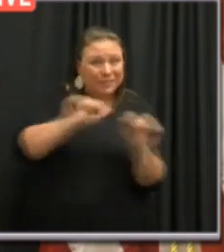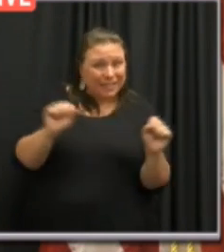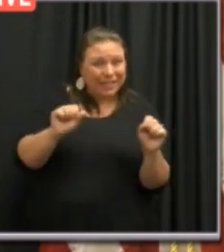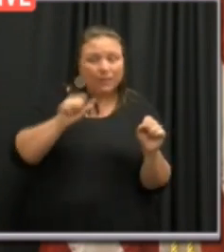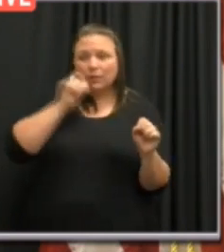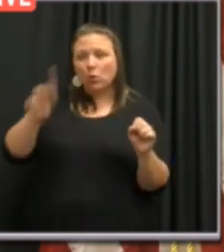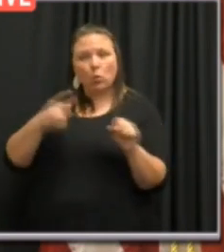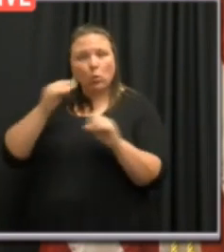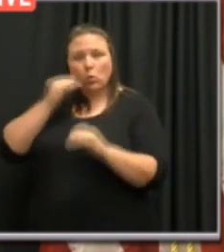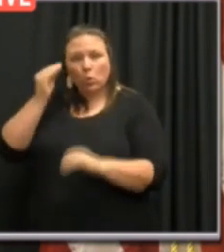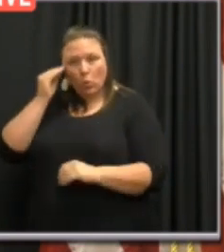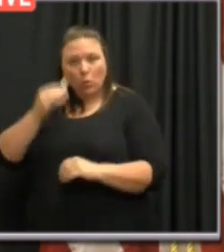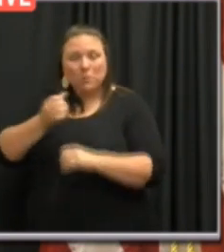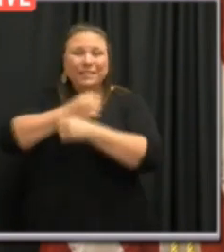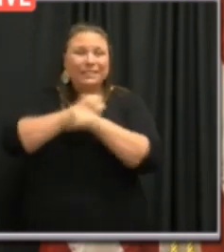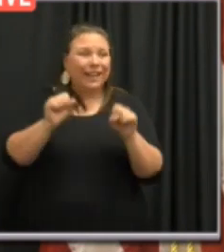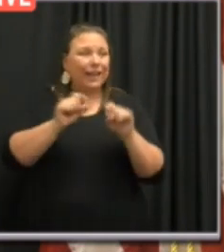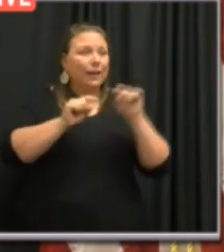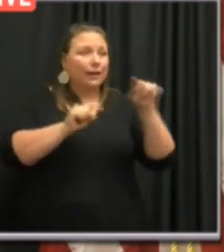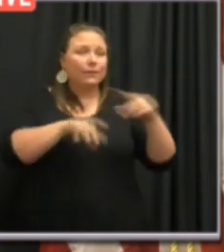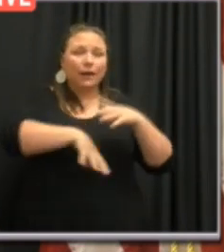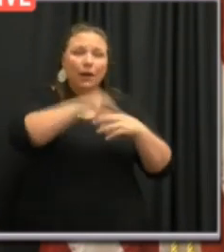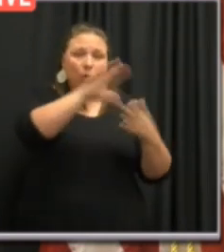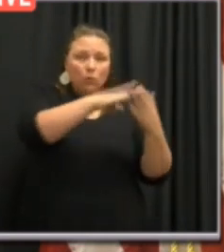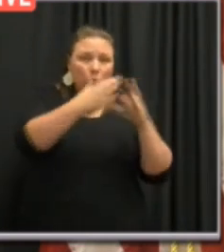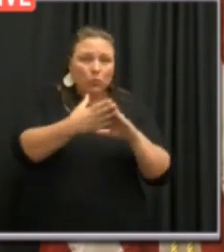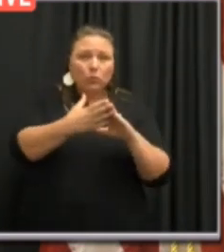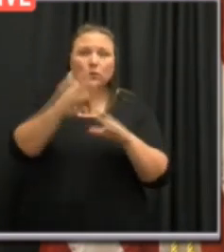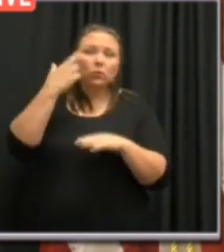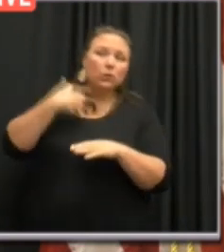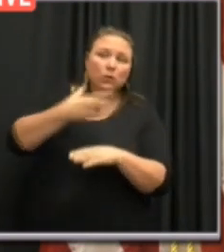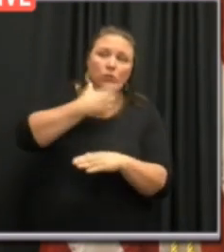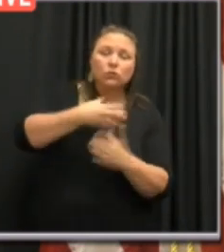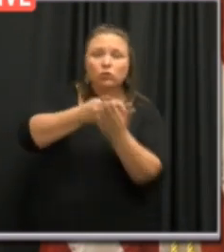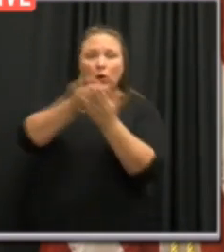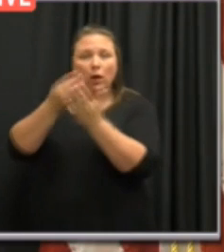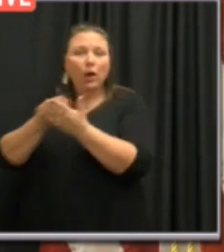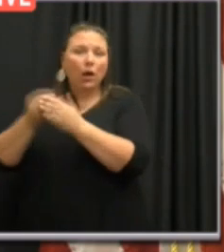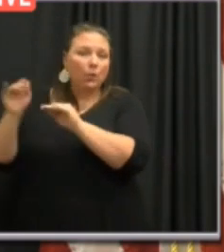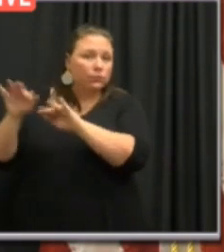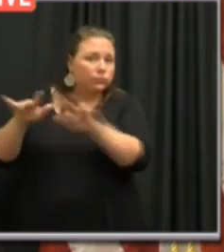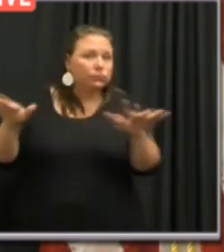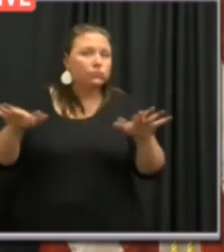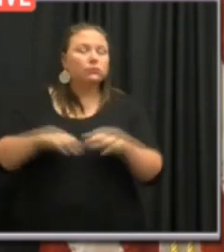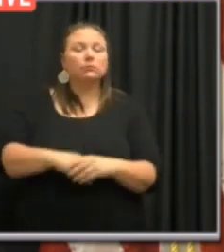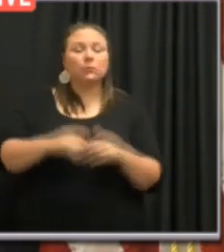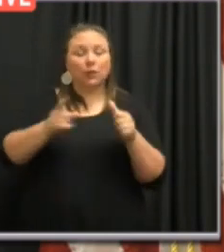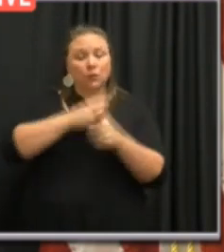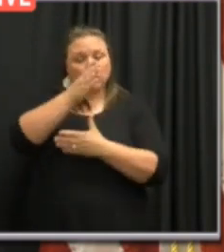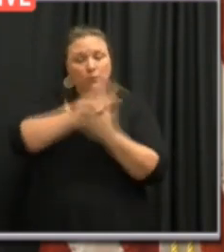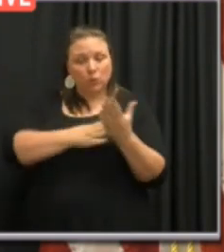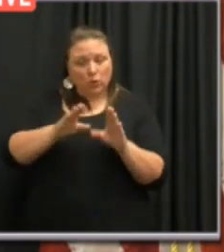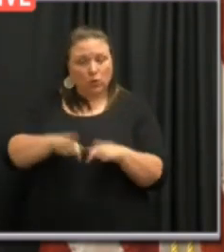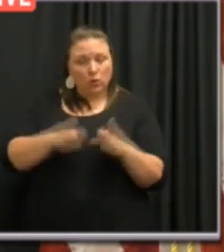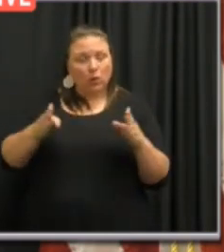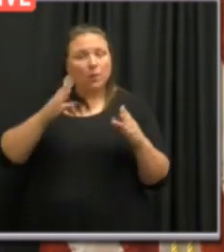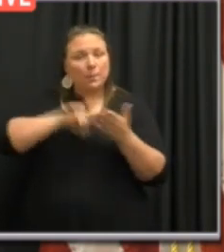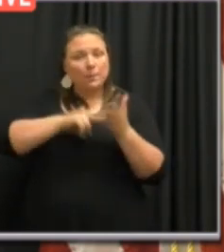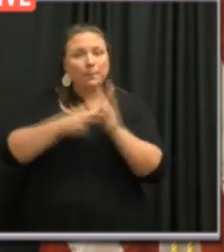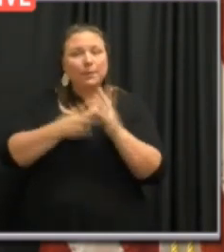home. Safe out in the community, at restaurants and in retail. The first phase of this is going to be a lot of